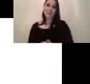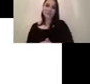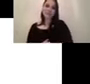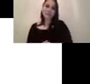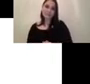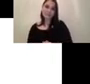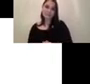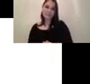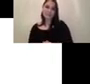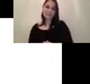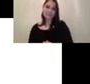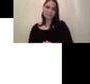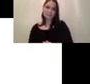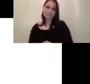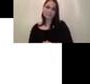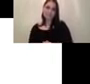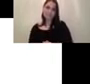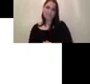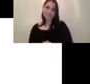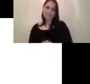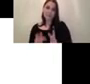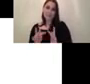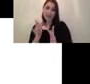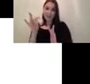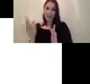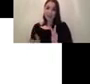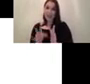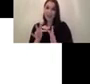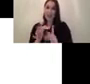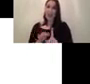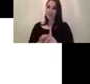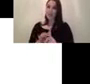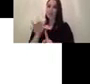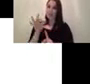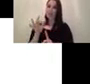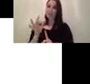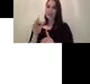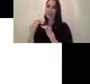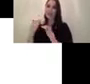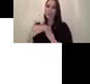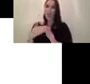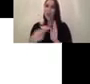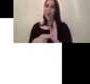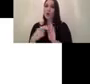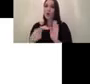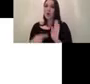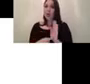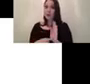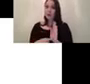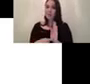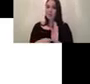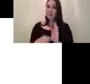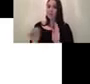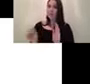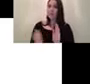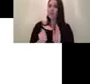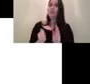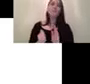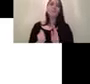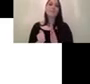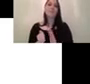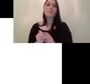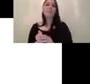The CenterNet is an improvement on top of CornerNet. It's proposed to use you predict